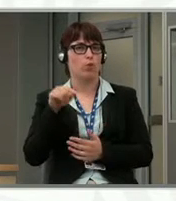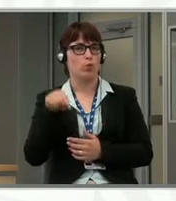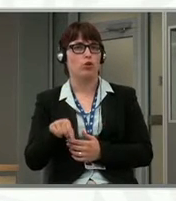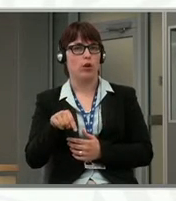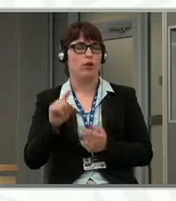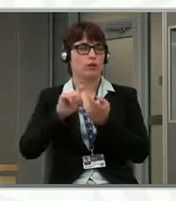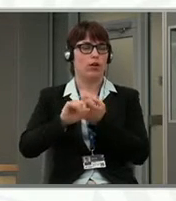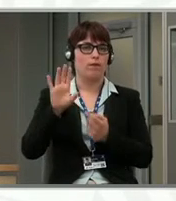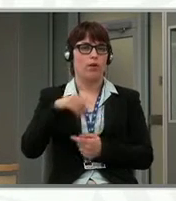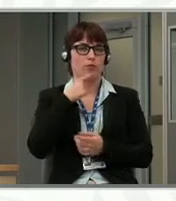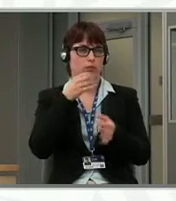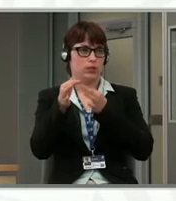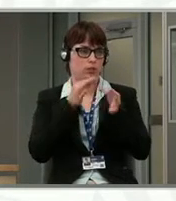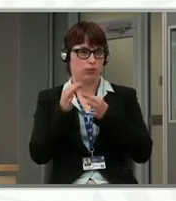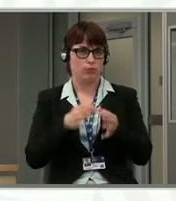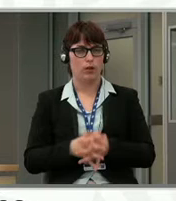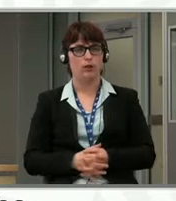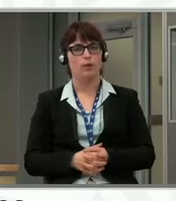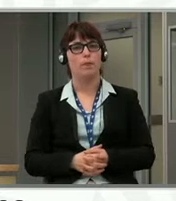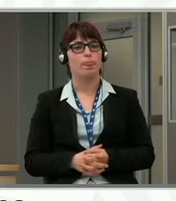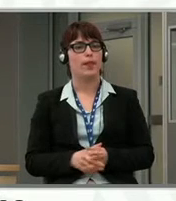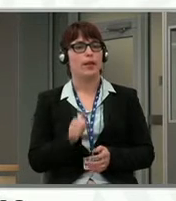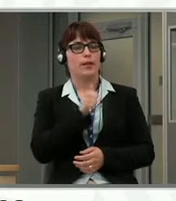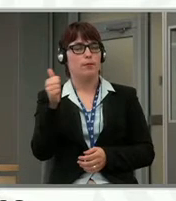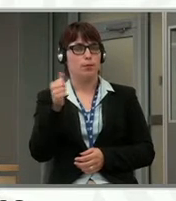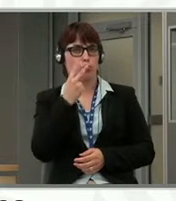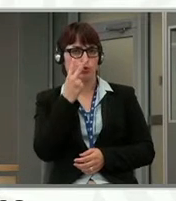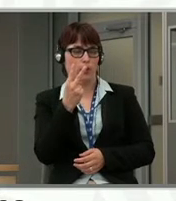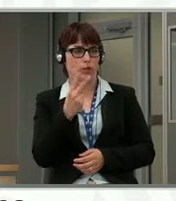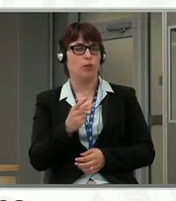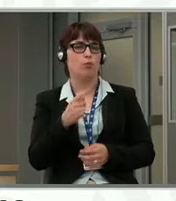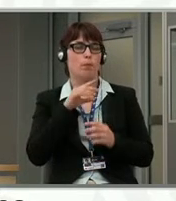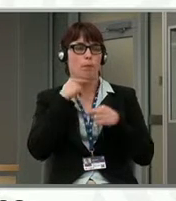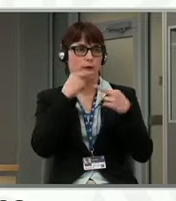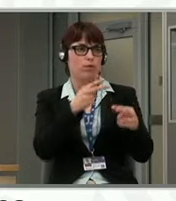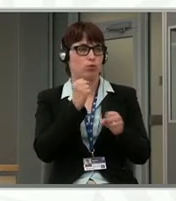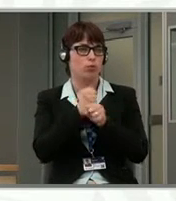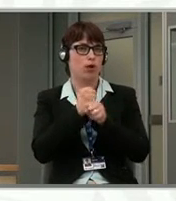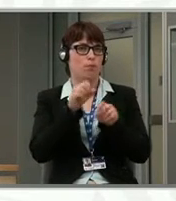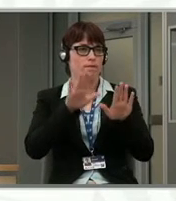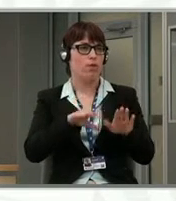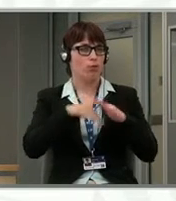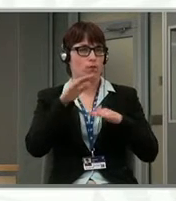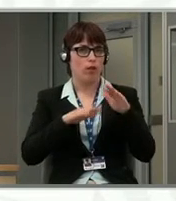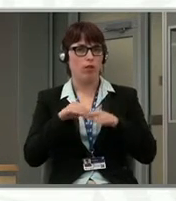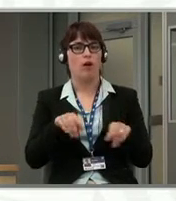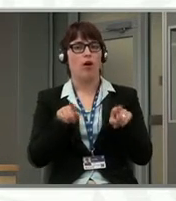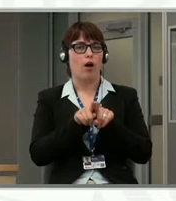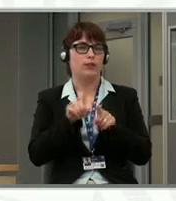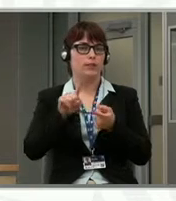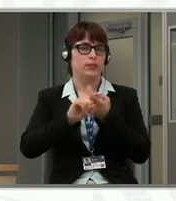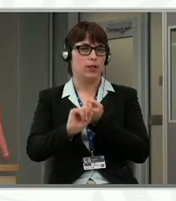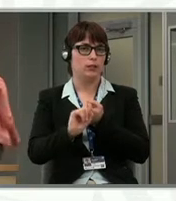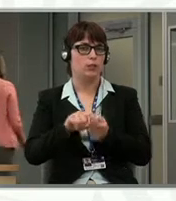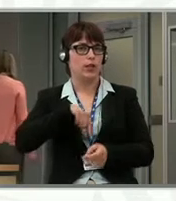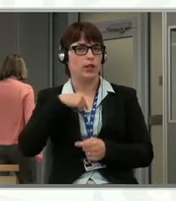the issues that we should discuss as to this. We have to pay special attention to the quality